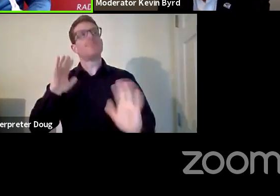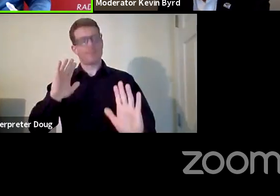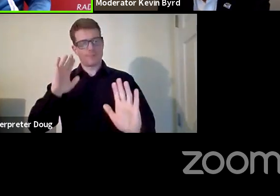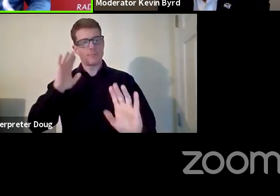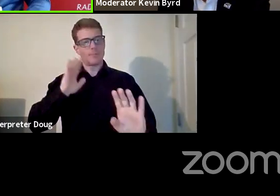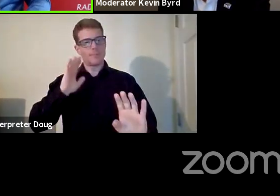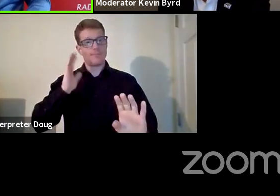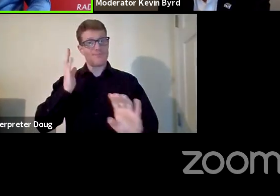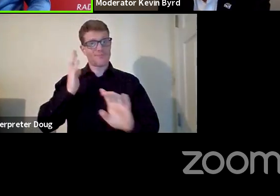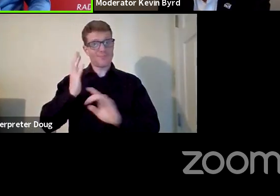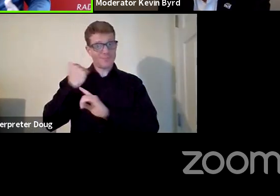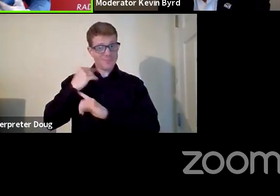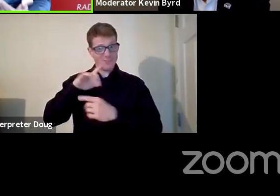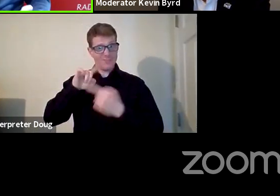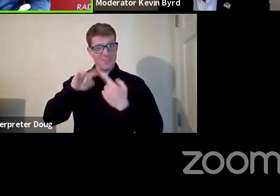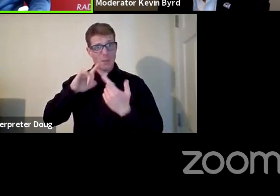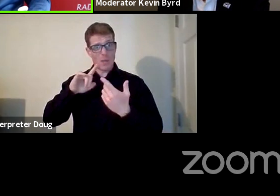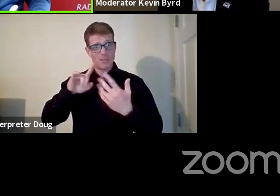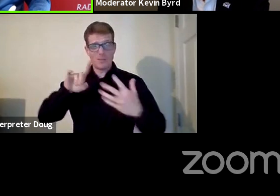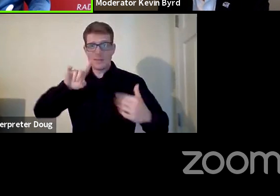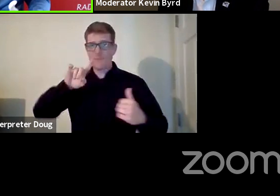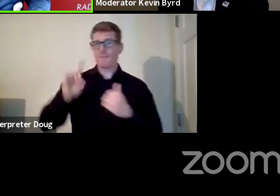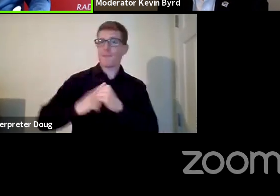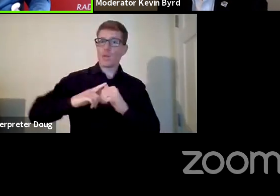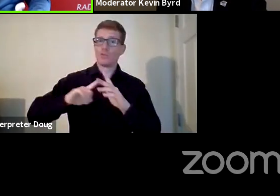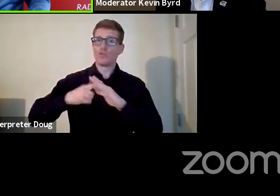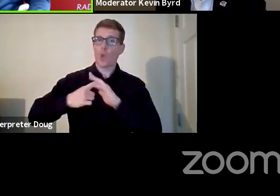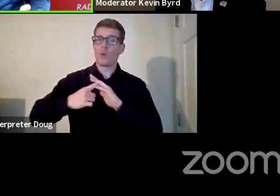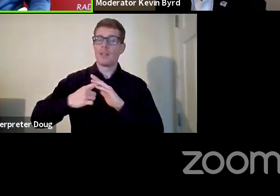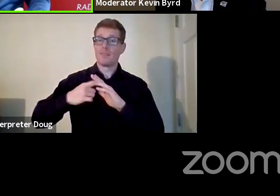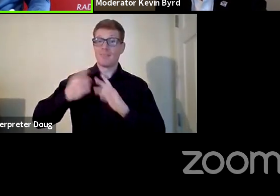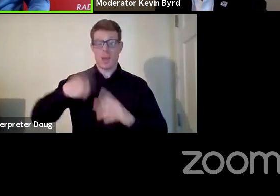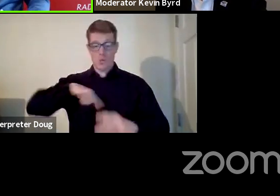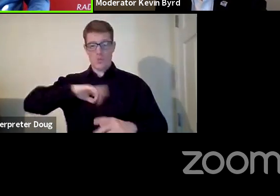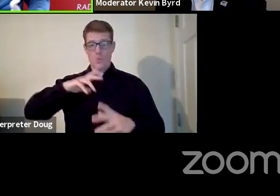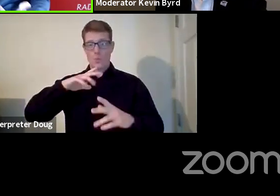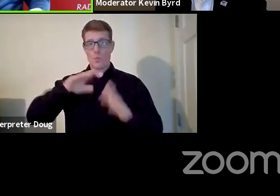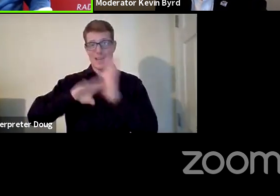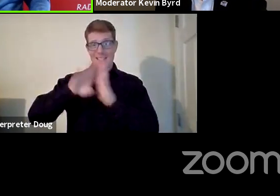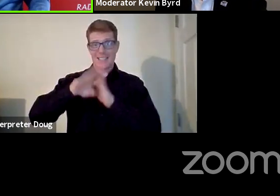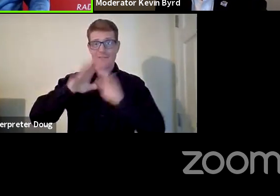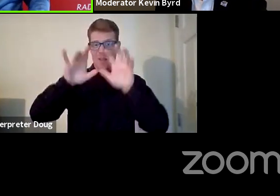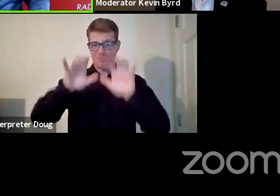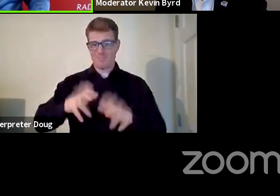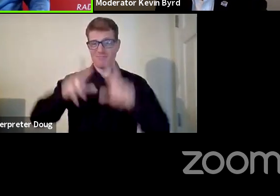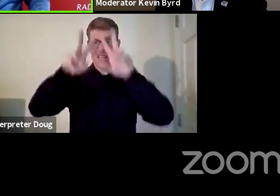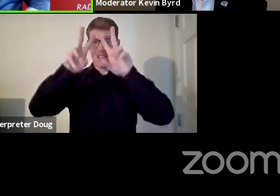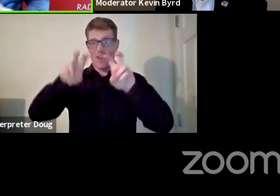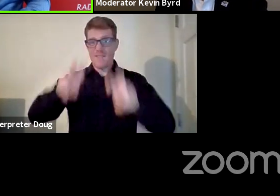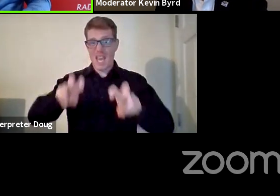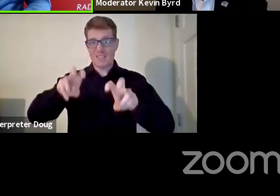a survey, if you will, that we sent out to our students that we knew that at that point were traveling